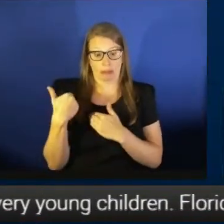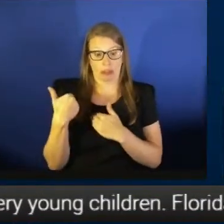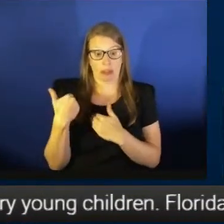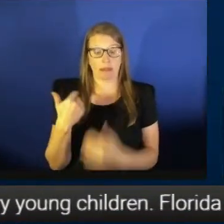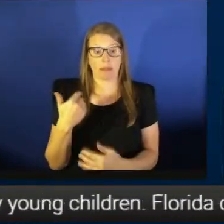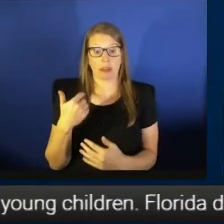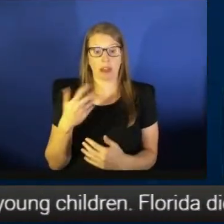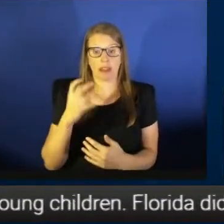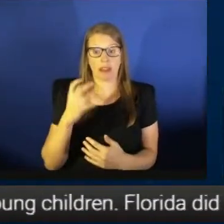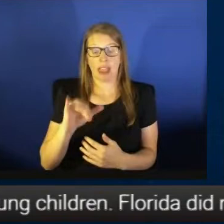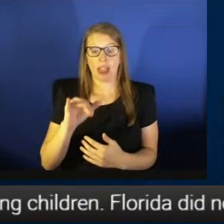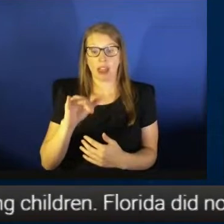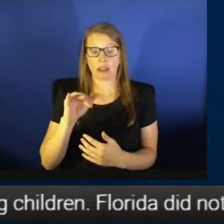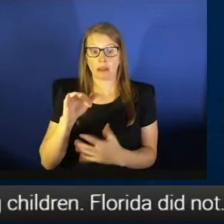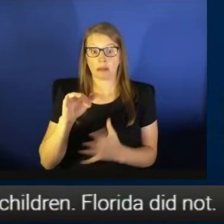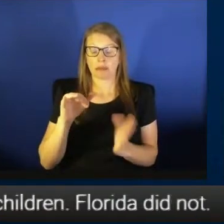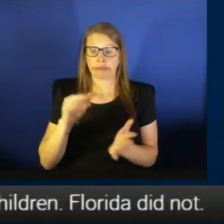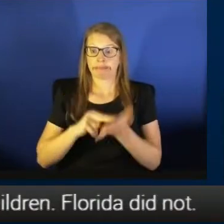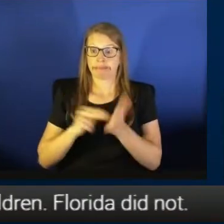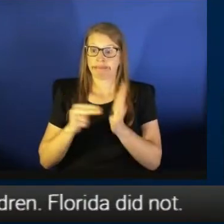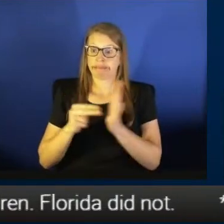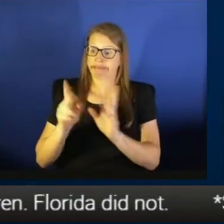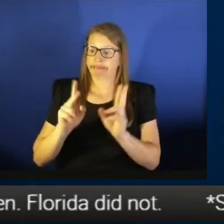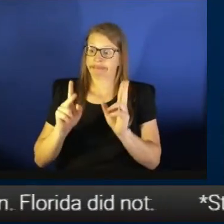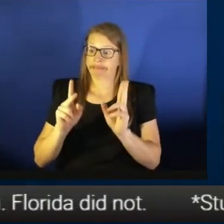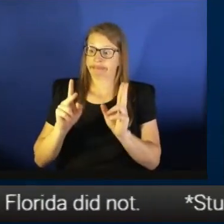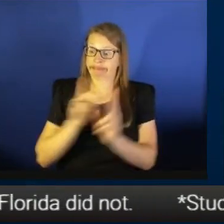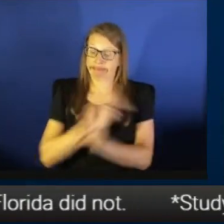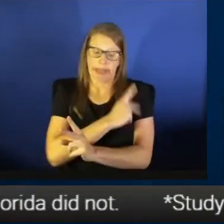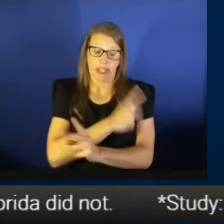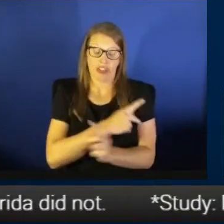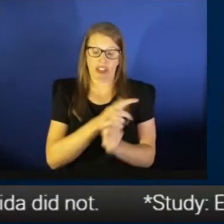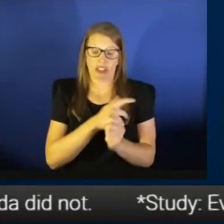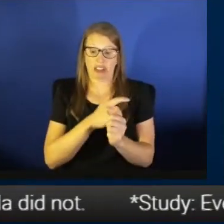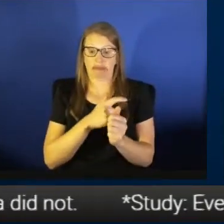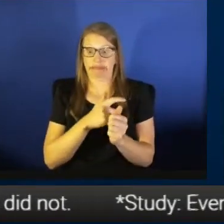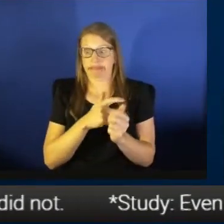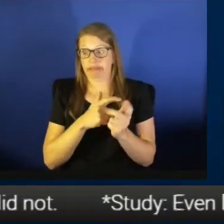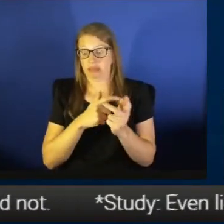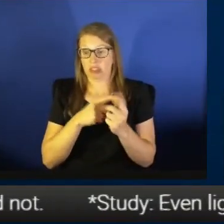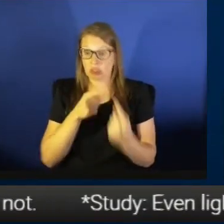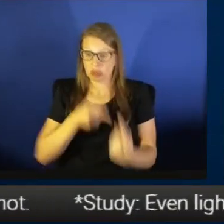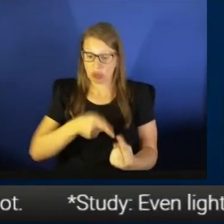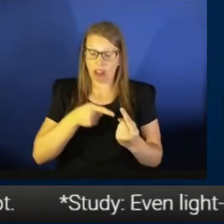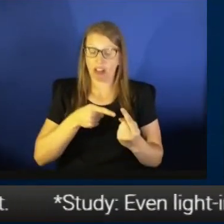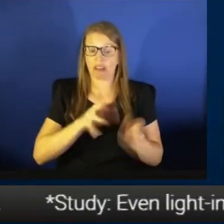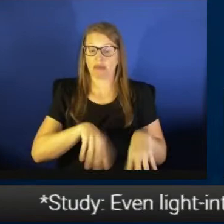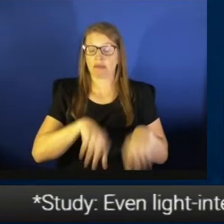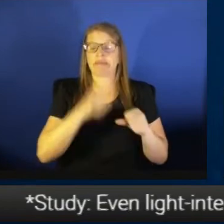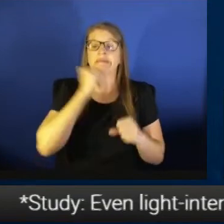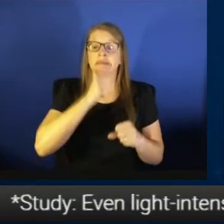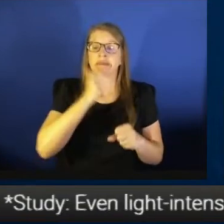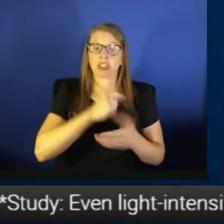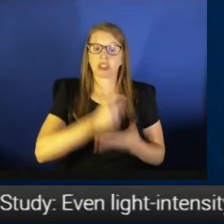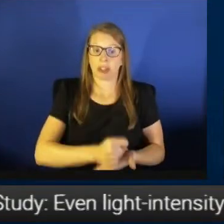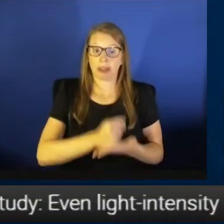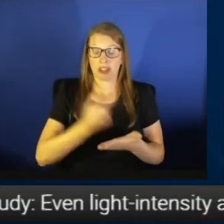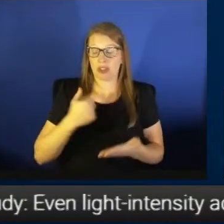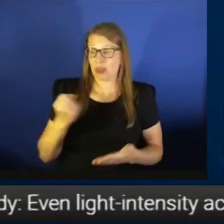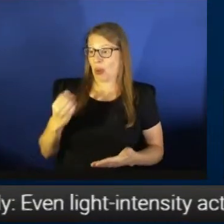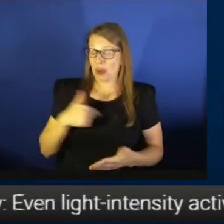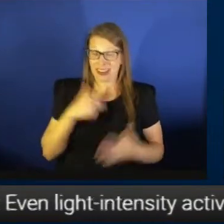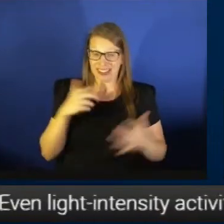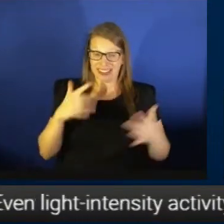preclude patients from being able to come from far away to get daily treatments like that. So we're thrilled to be able to offer this